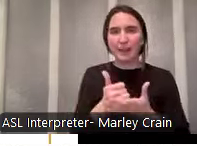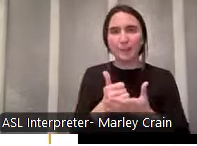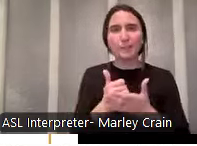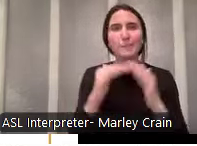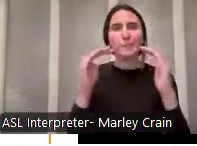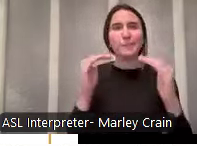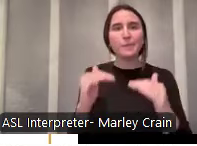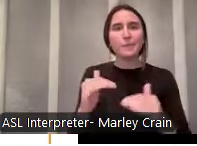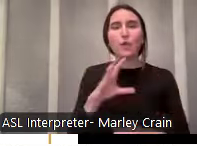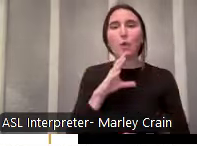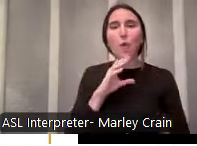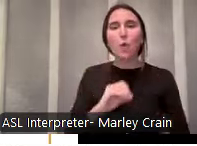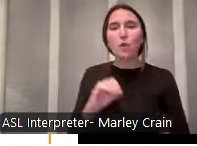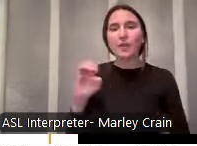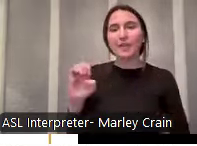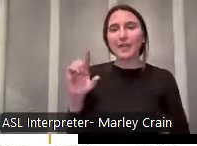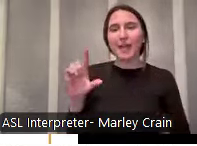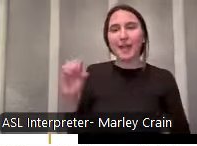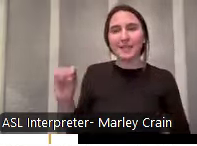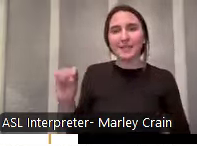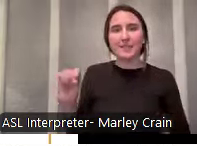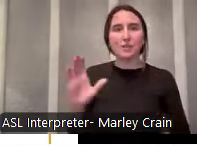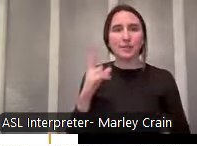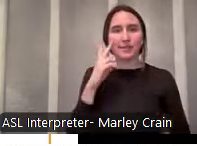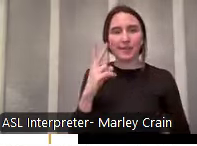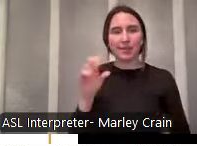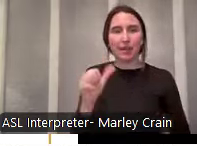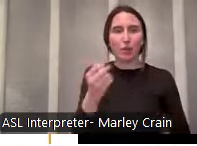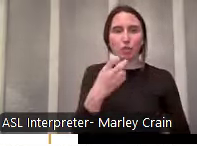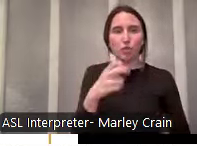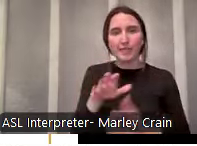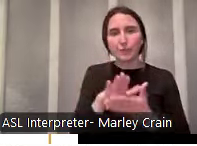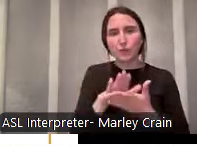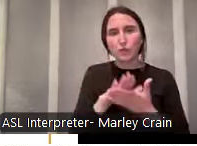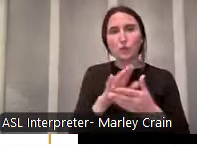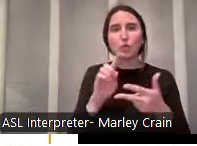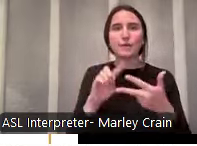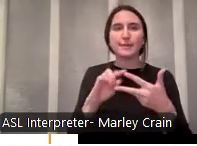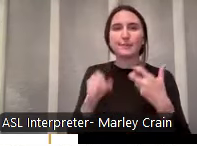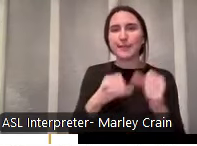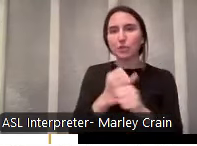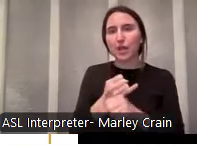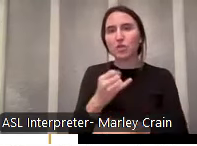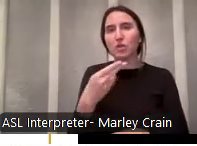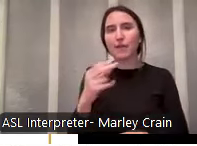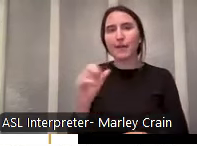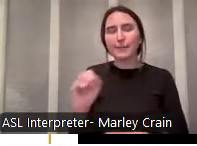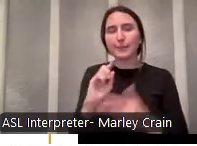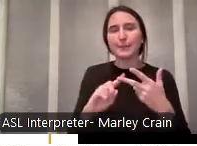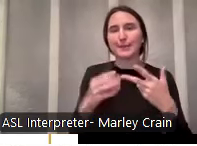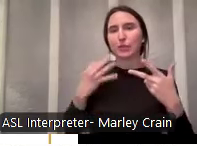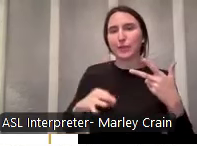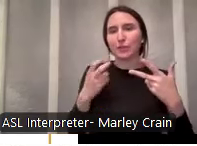schools. And there's some things with transferring credits from other countries. So that's something to keep in mind as well.